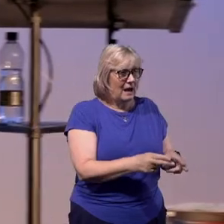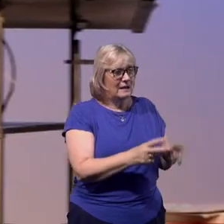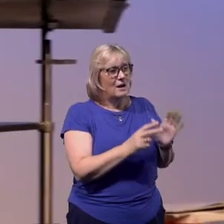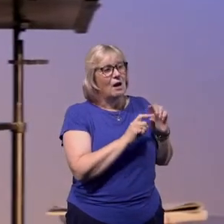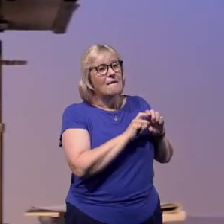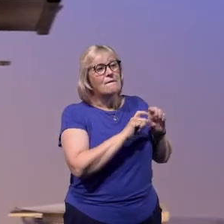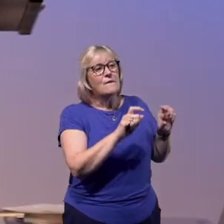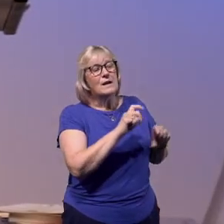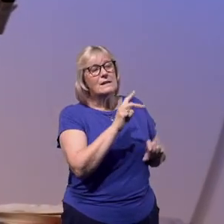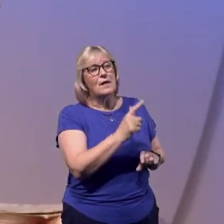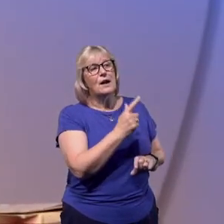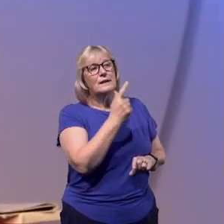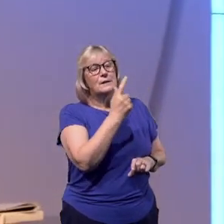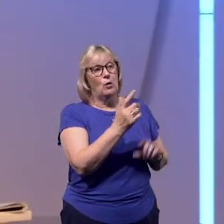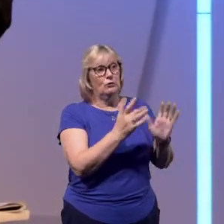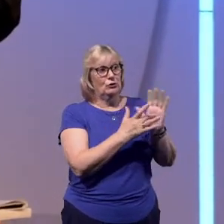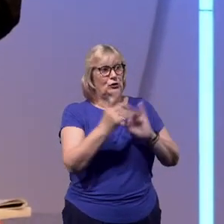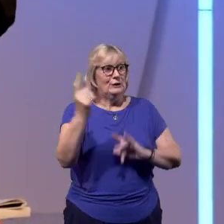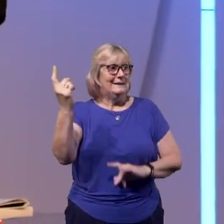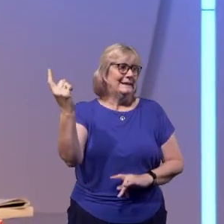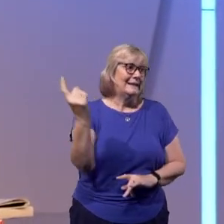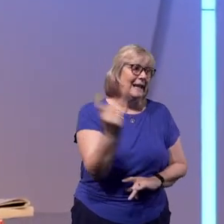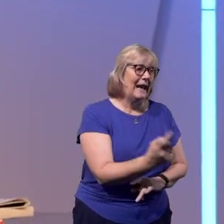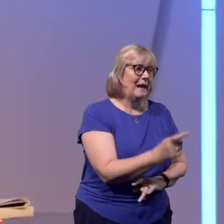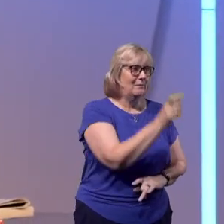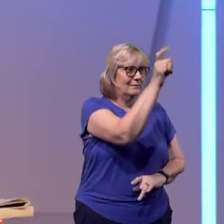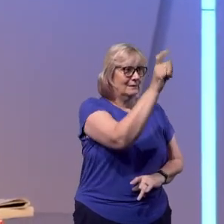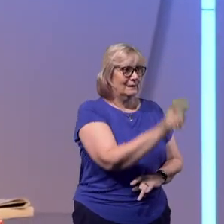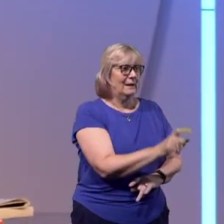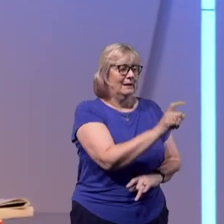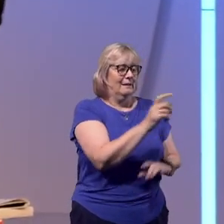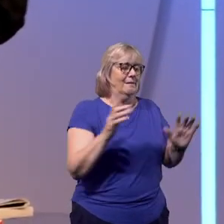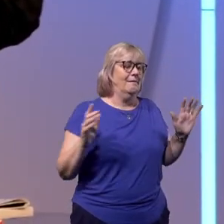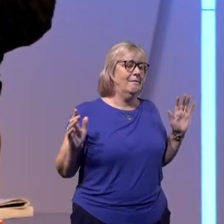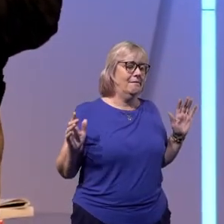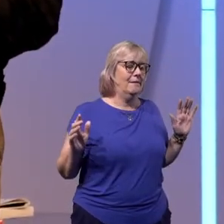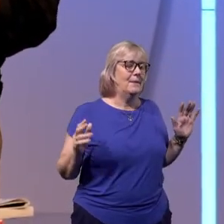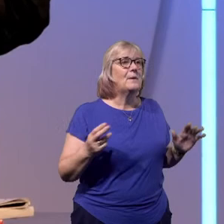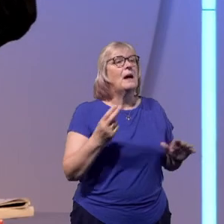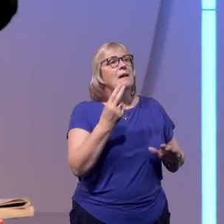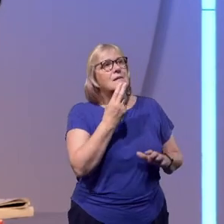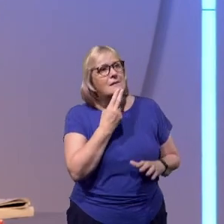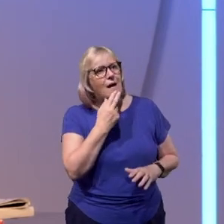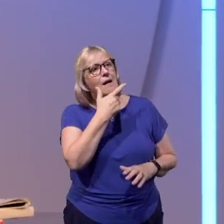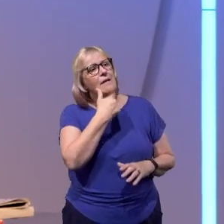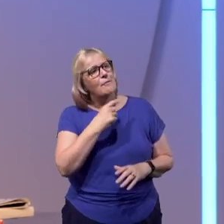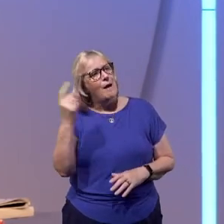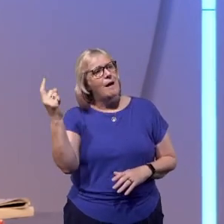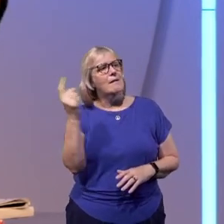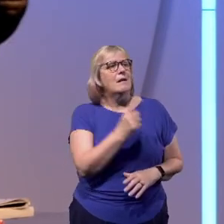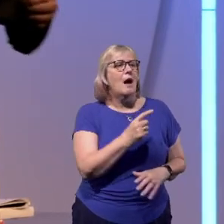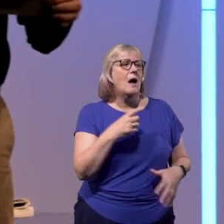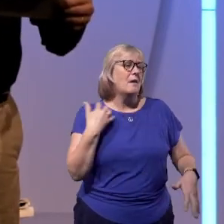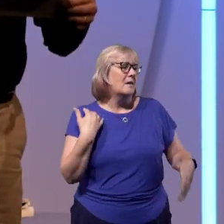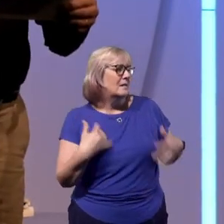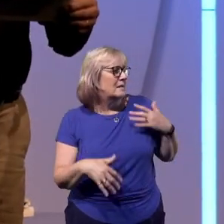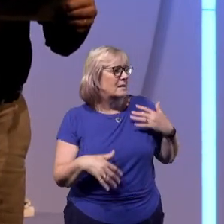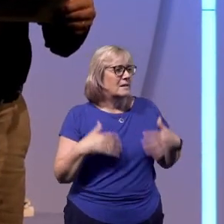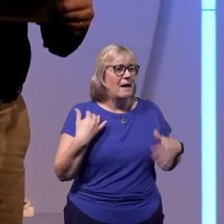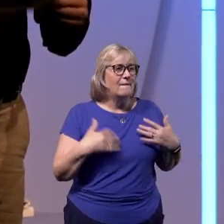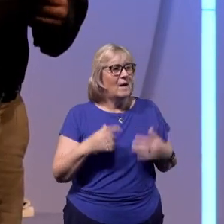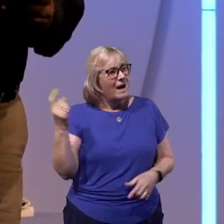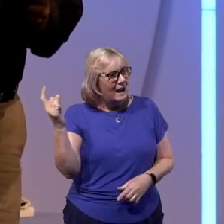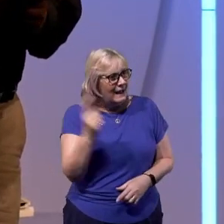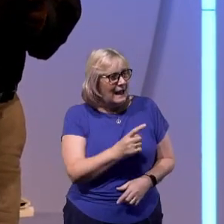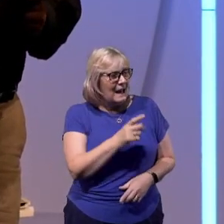verse 31, do you see verse 31? The Son of Man must suffer many things. Is that Son of Man who's come to